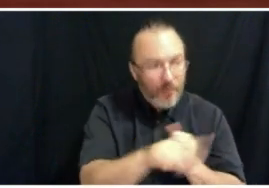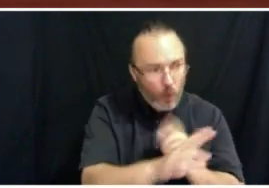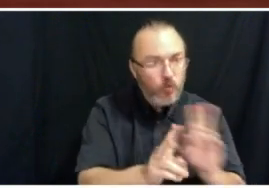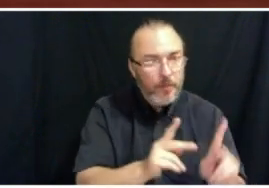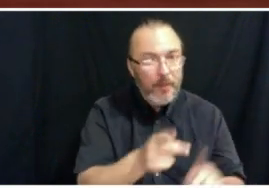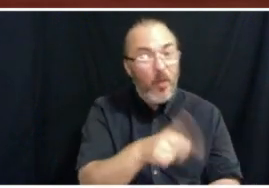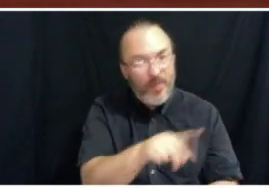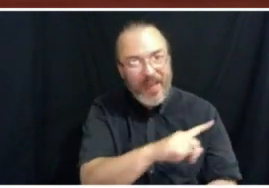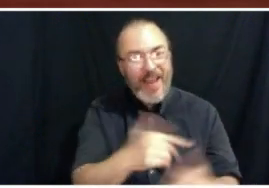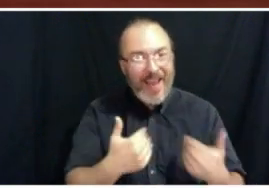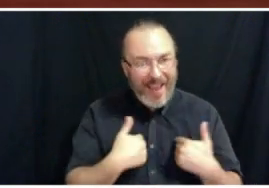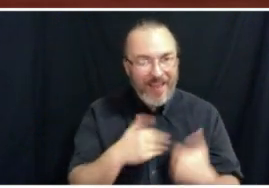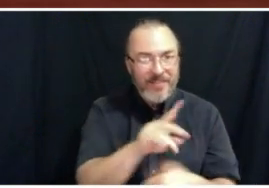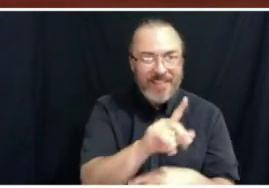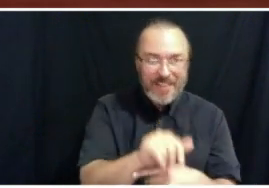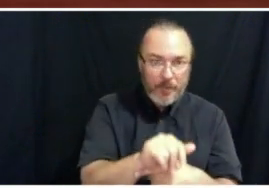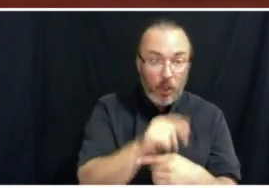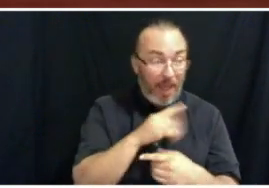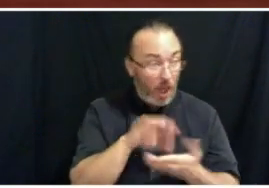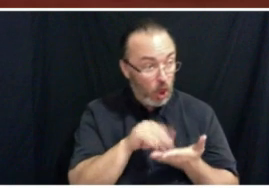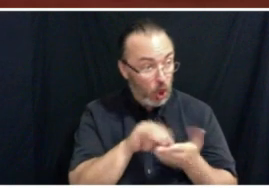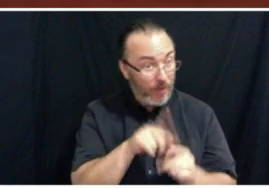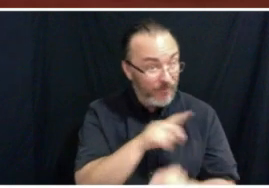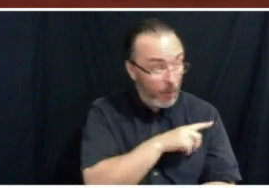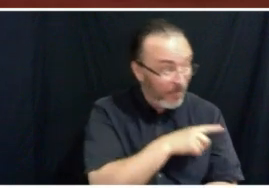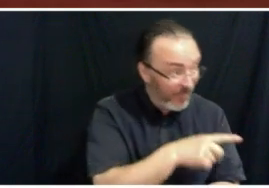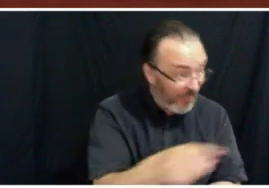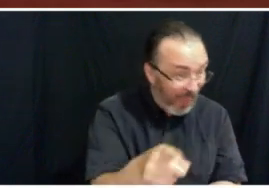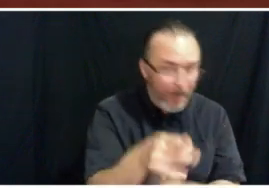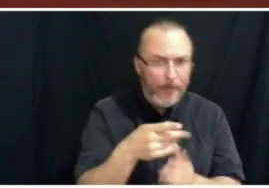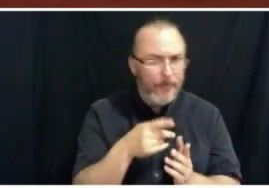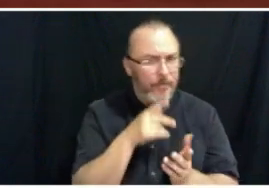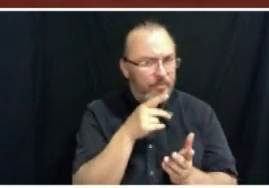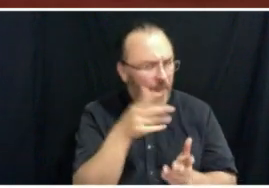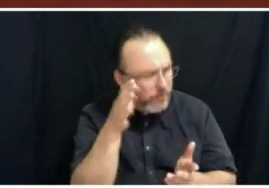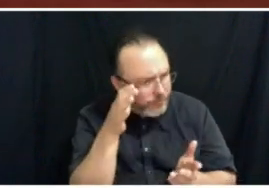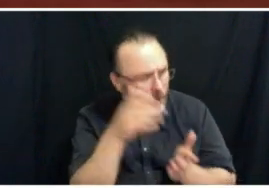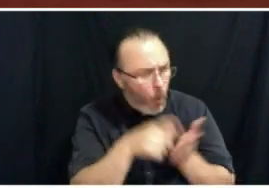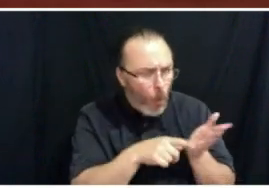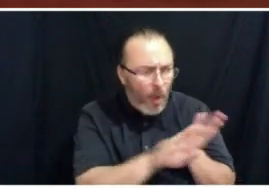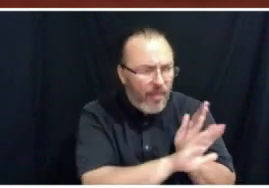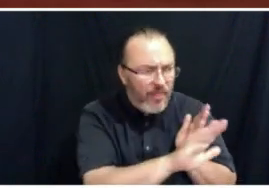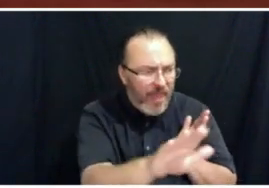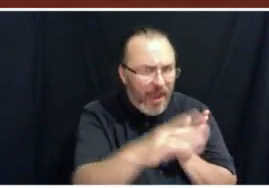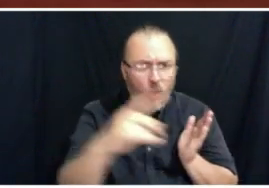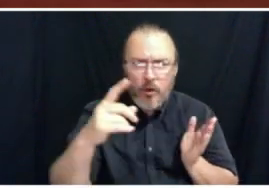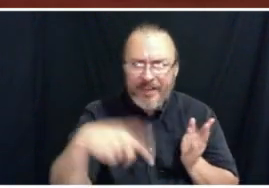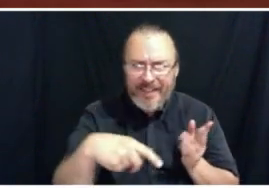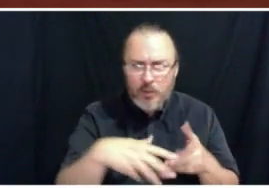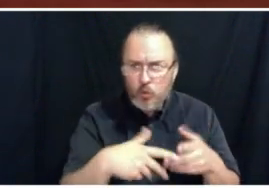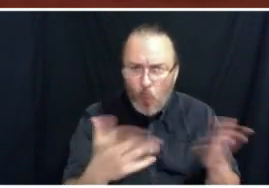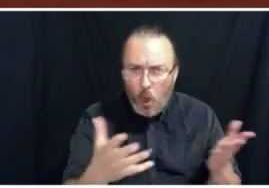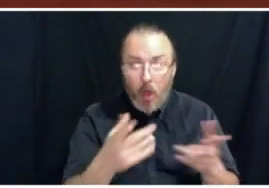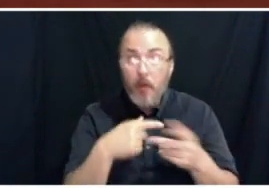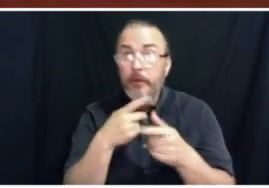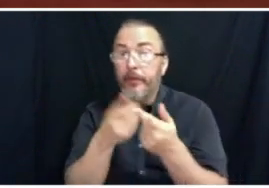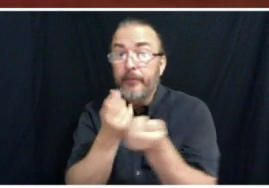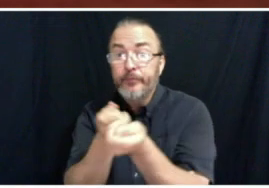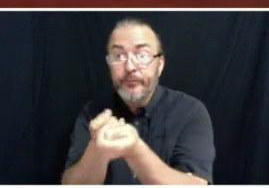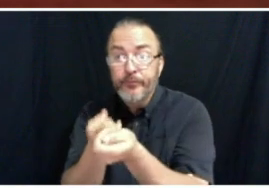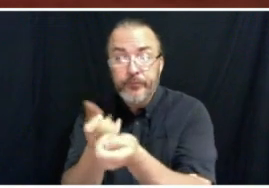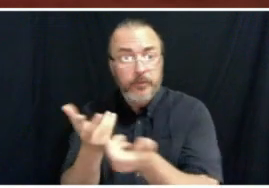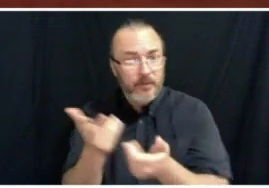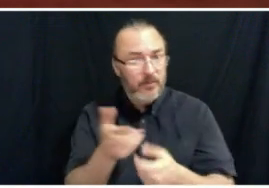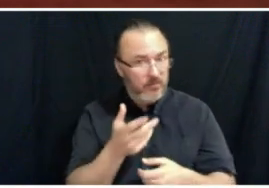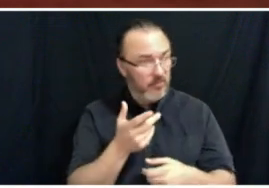learning from them what their needs are, and also taking into consideration the solutions that people with disabilities